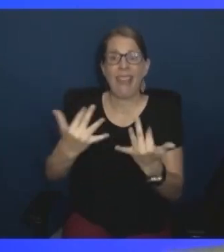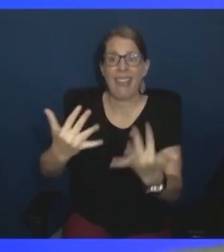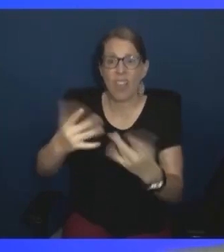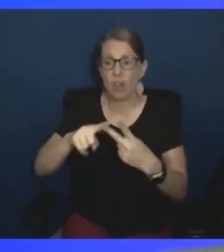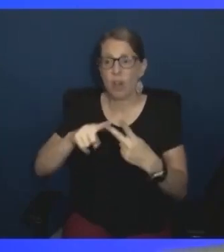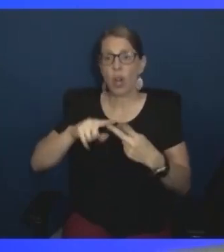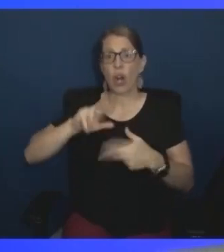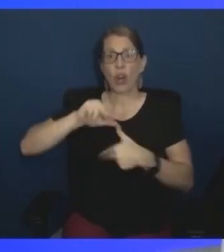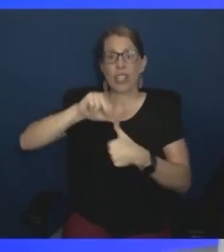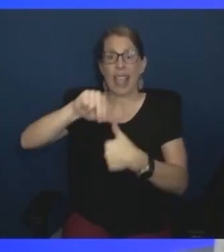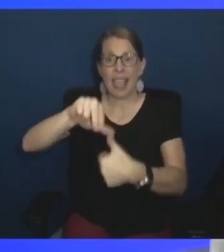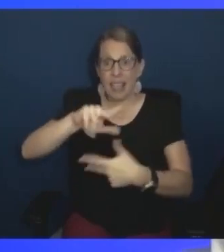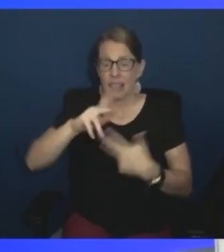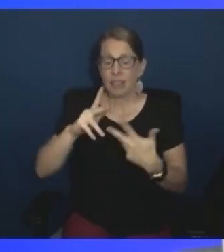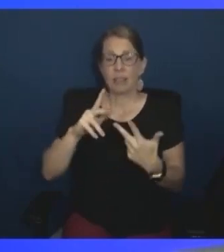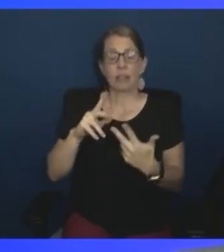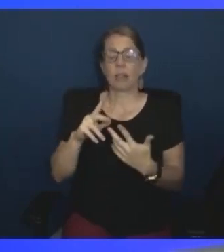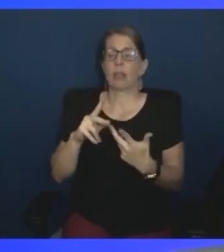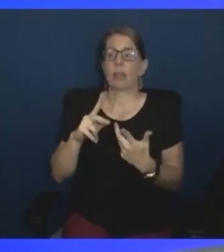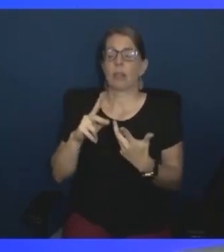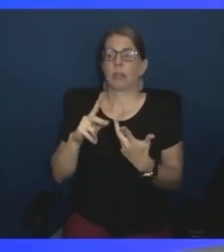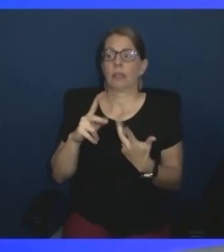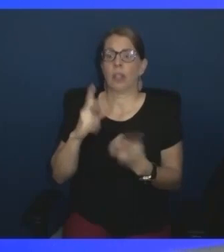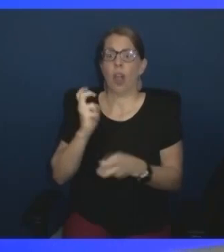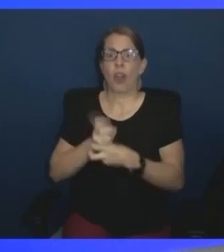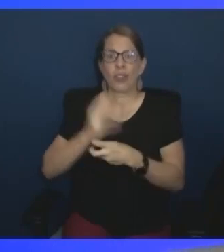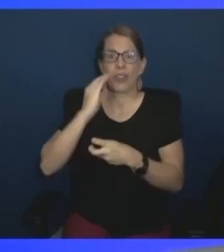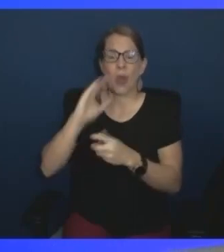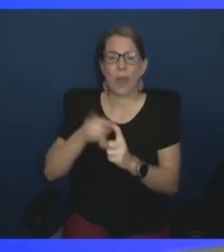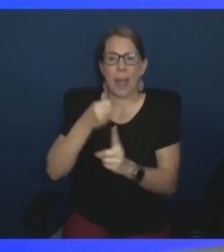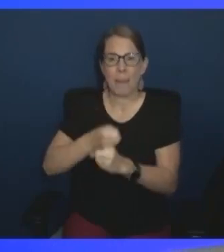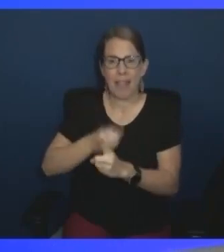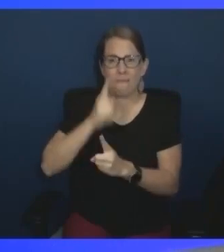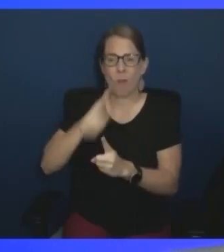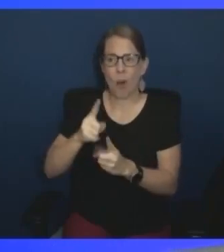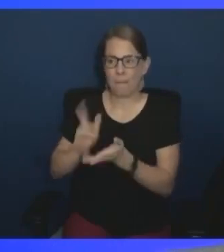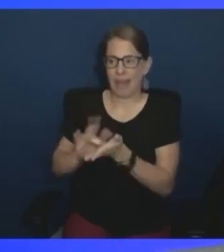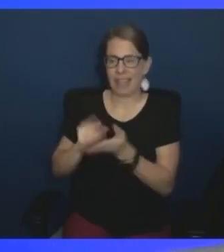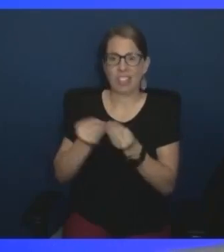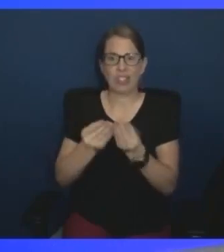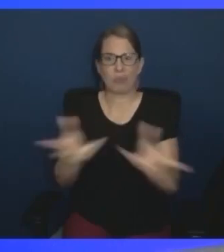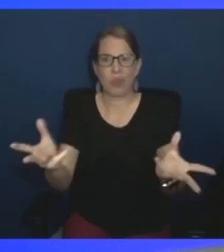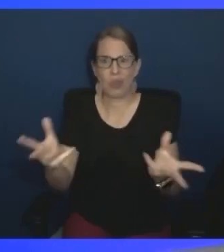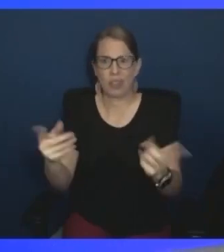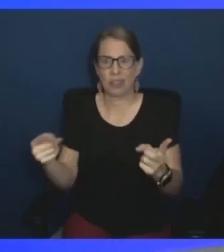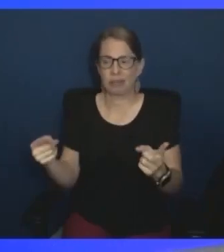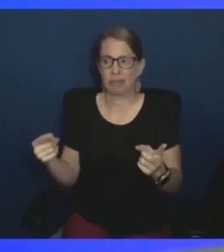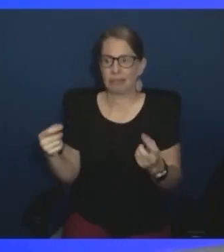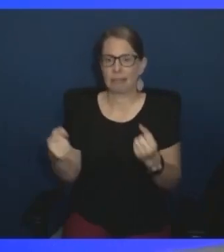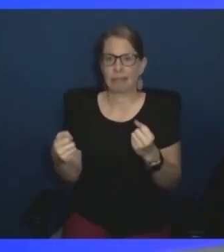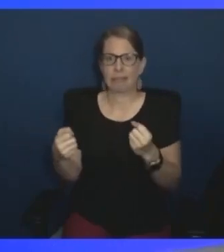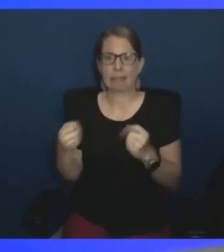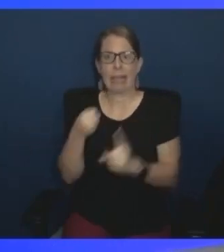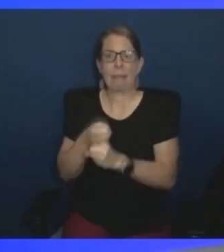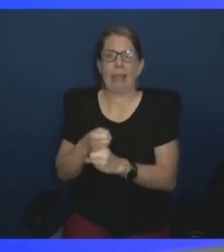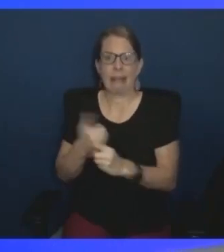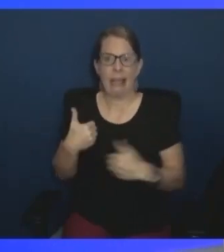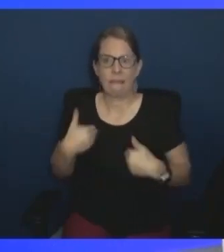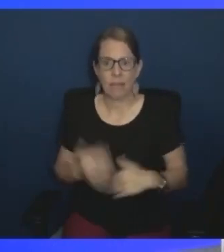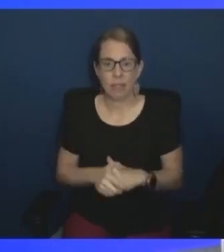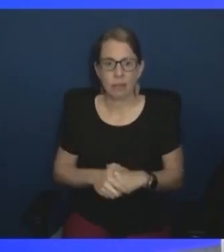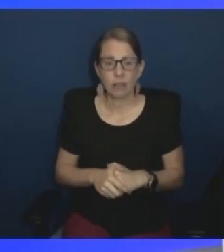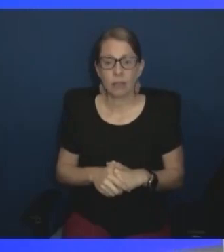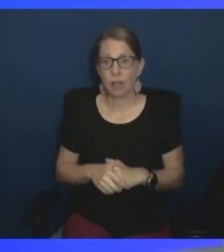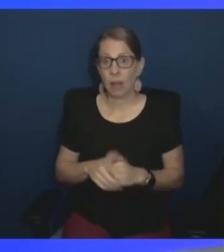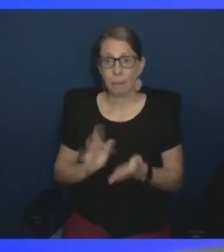to know, I think, what kind of impact that might have on medication distribution and potentially production, depending on where those medications are being